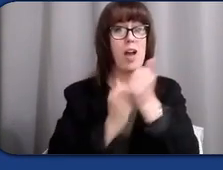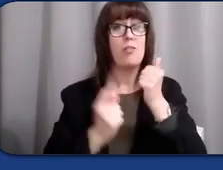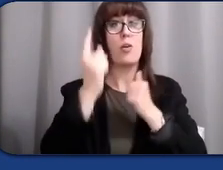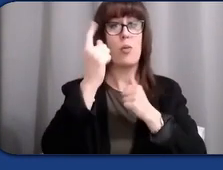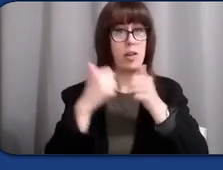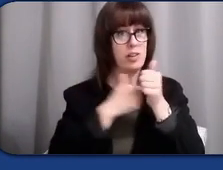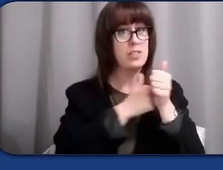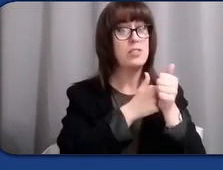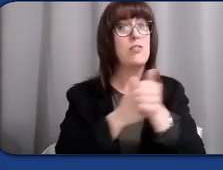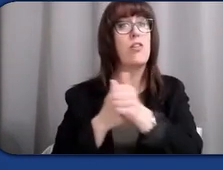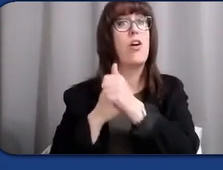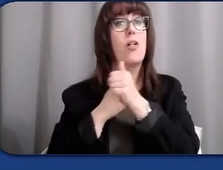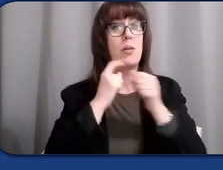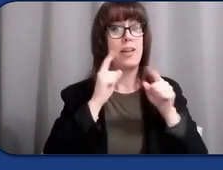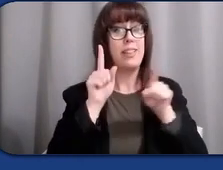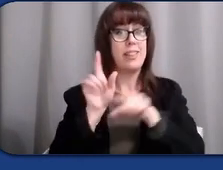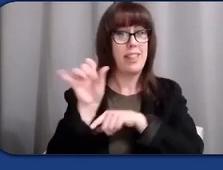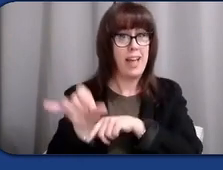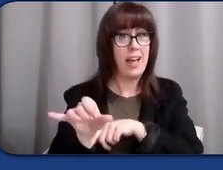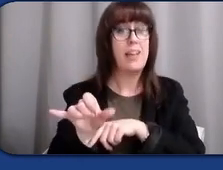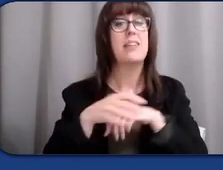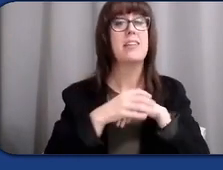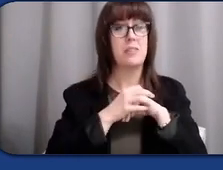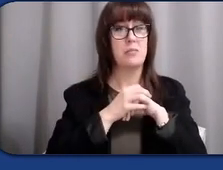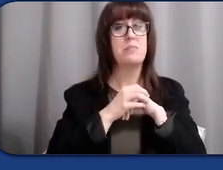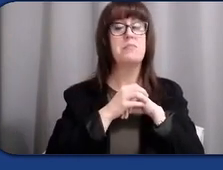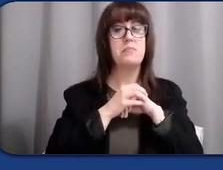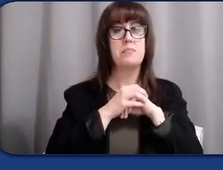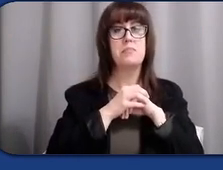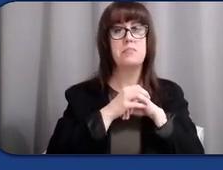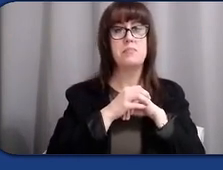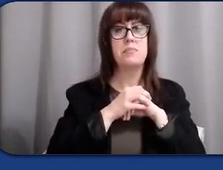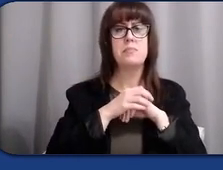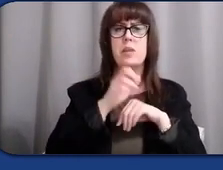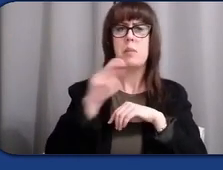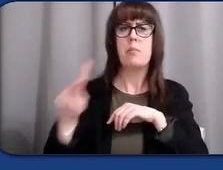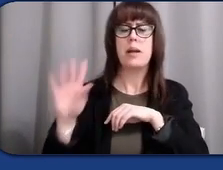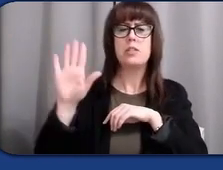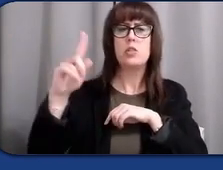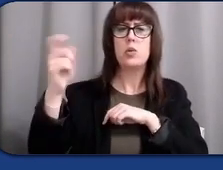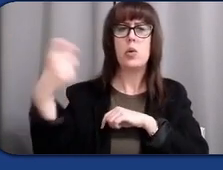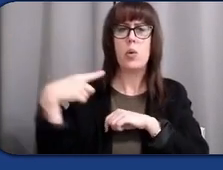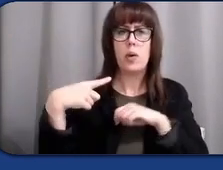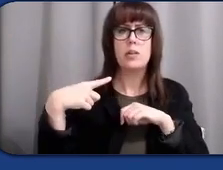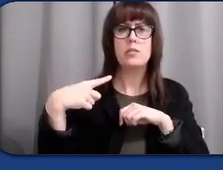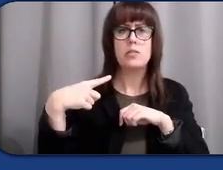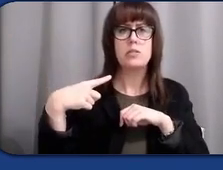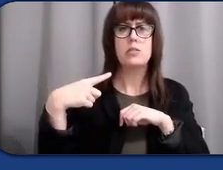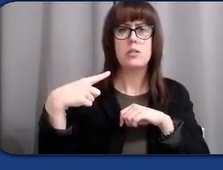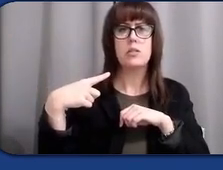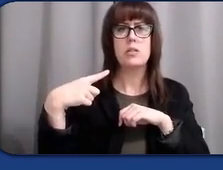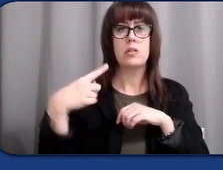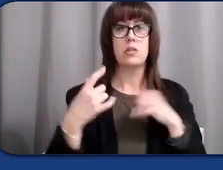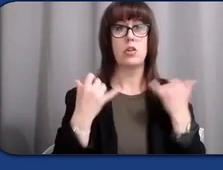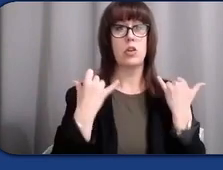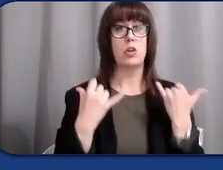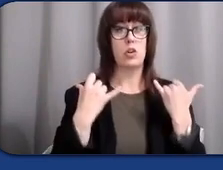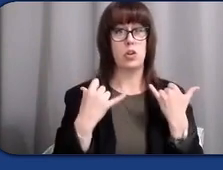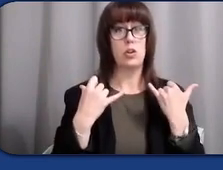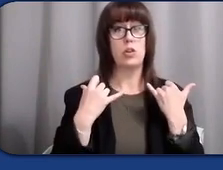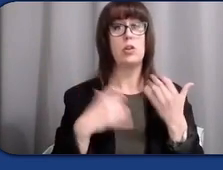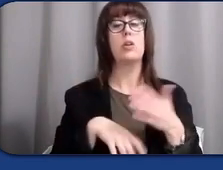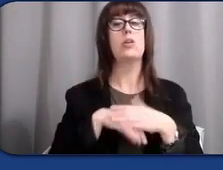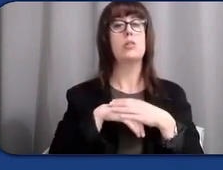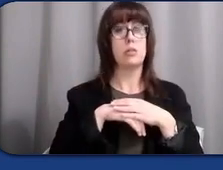everyone here is following that slogan as well. You have to be peace. So back to your question, we are currently running